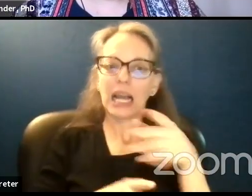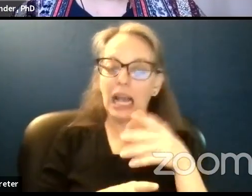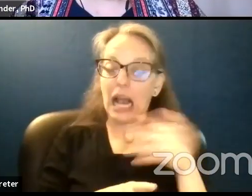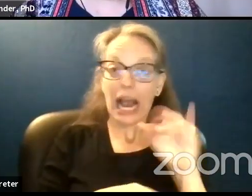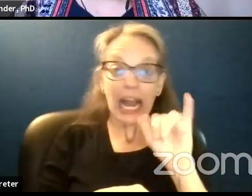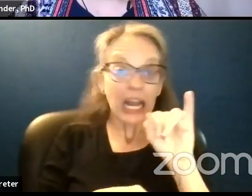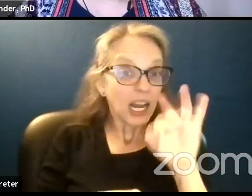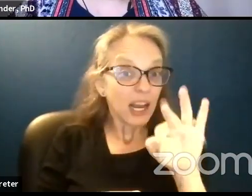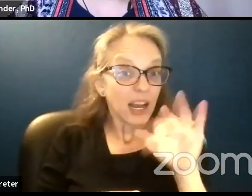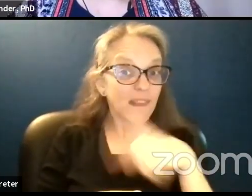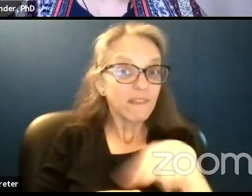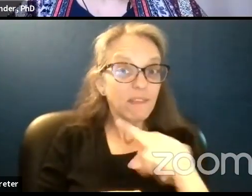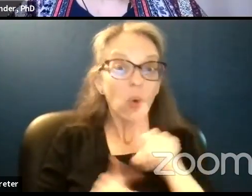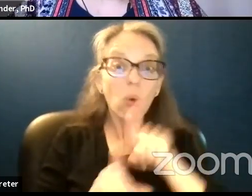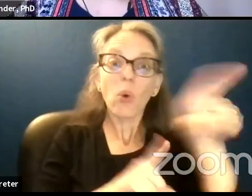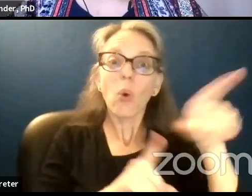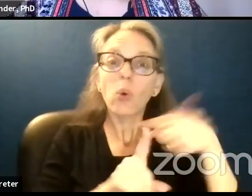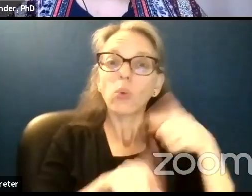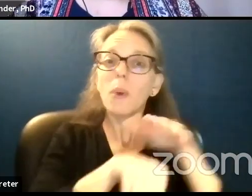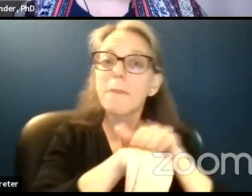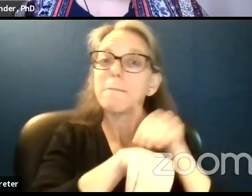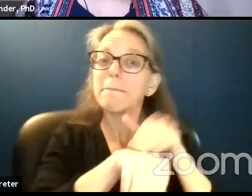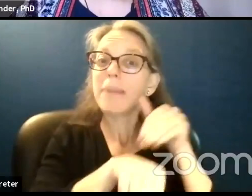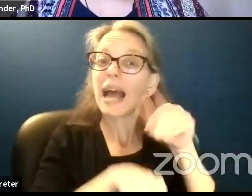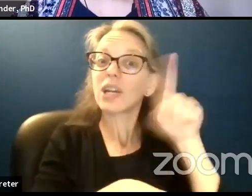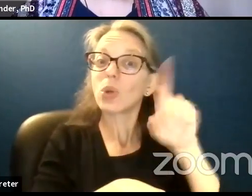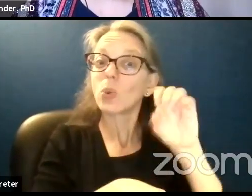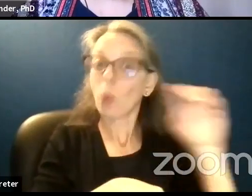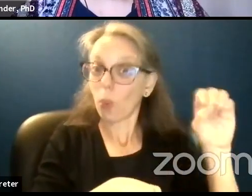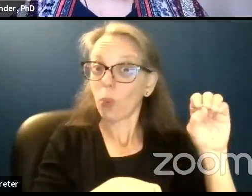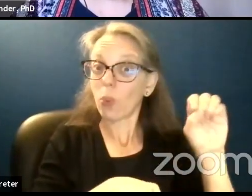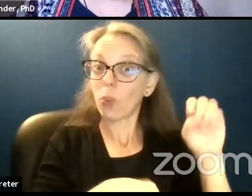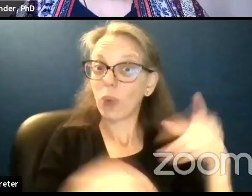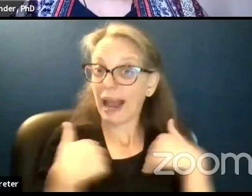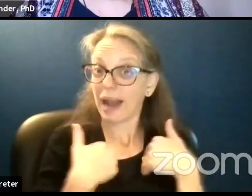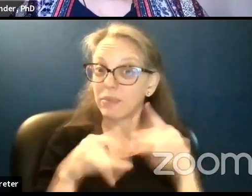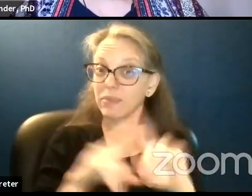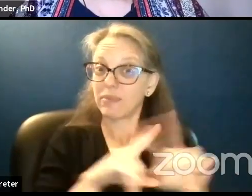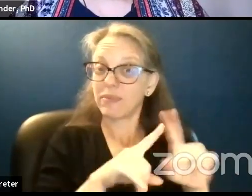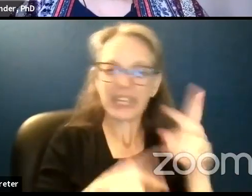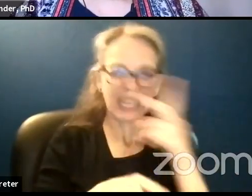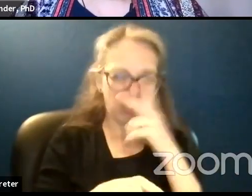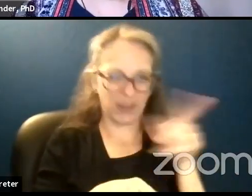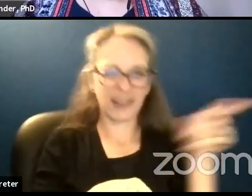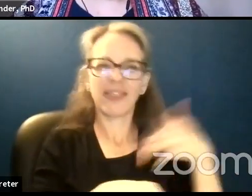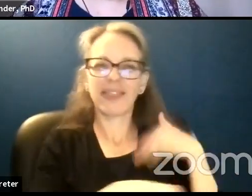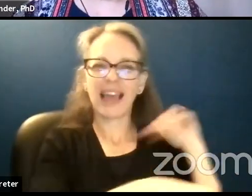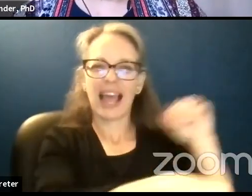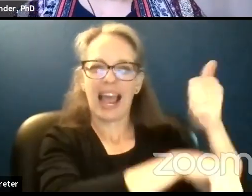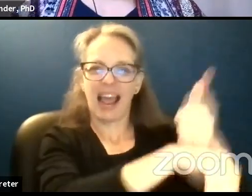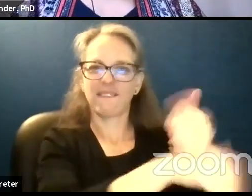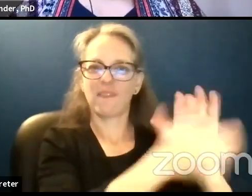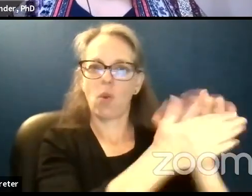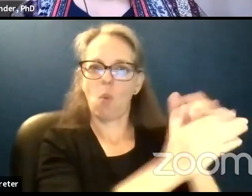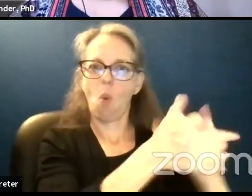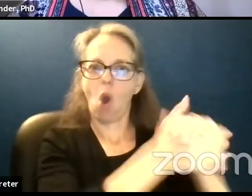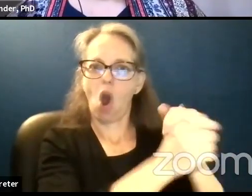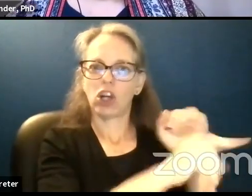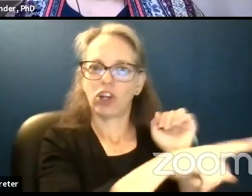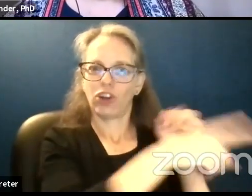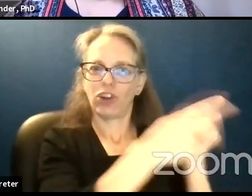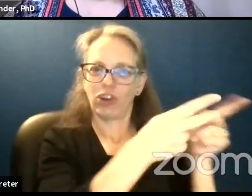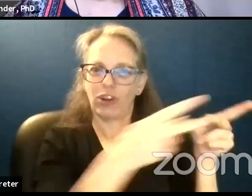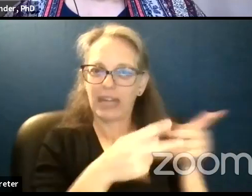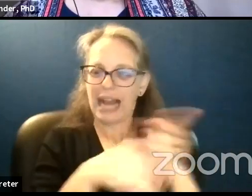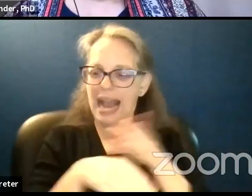a petting zoo of any kind, you probably saw that there's a hand washing station immediately after you've been touching the animals.